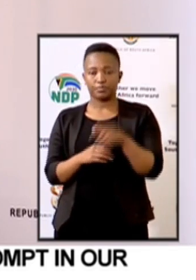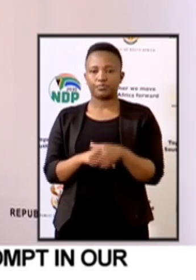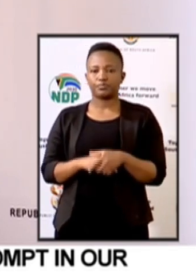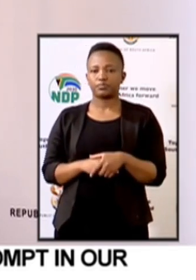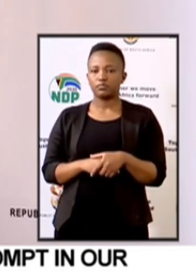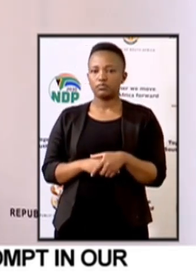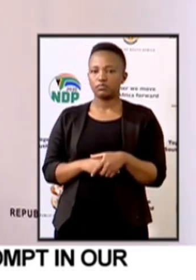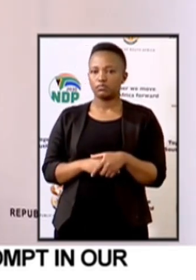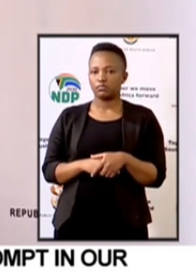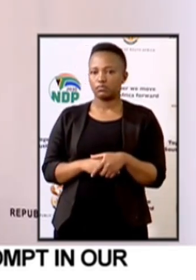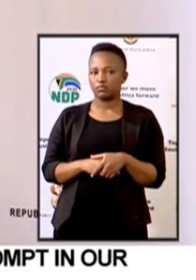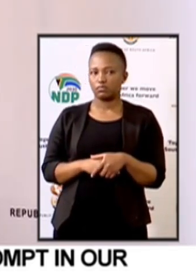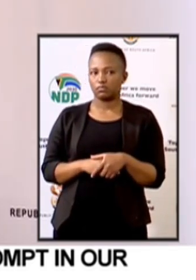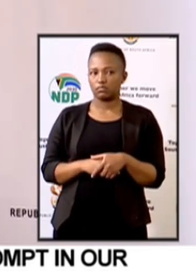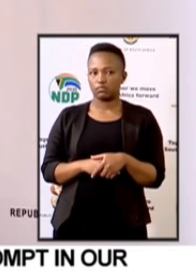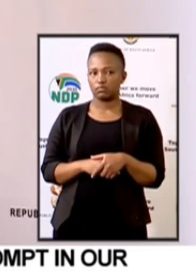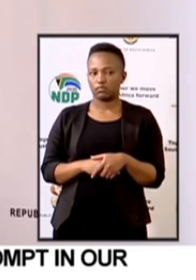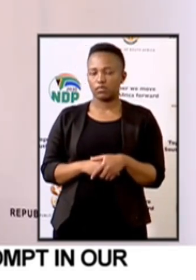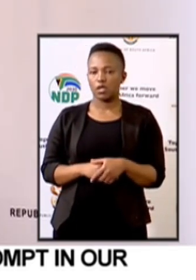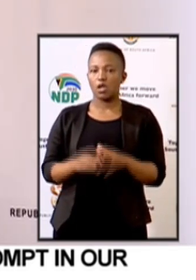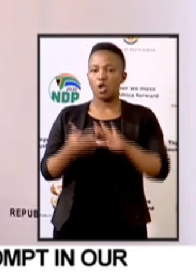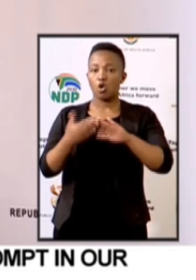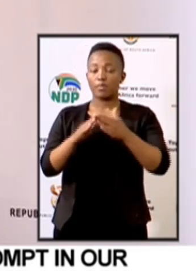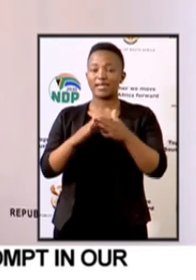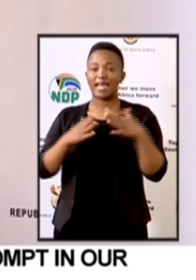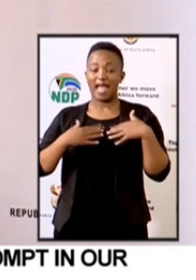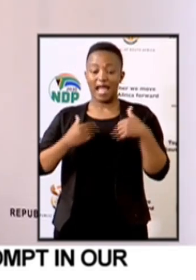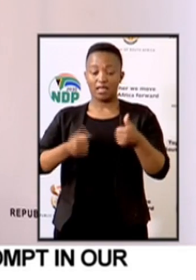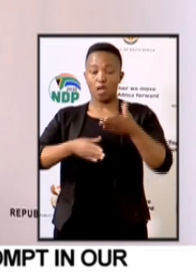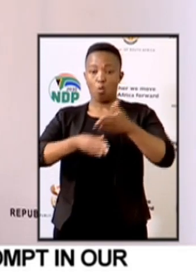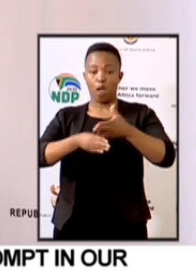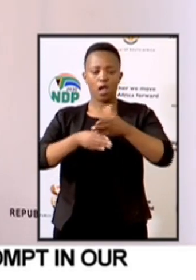When do we recognize community health workers?